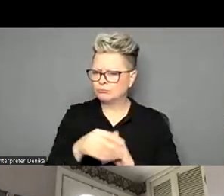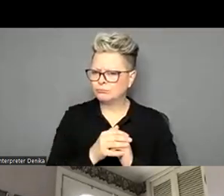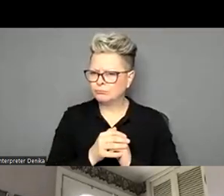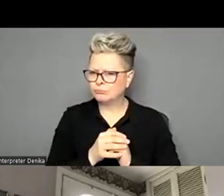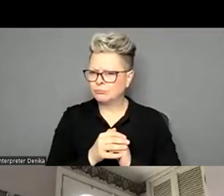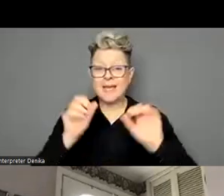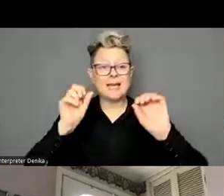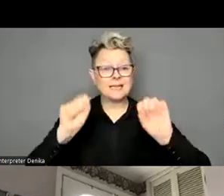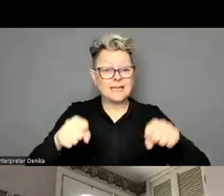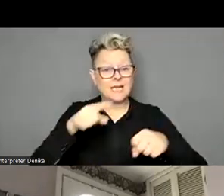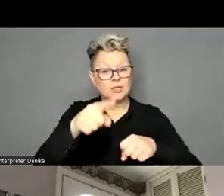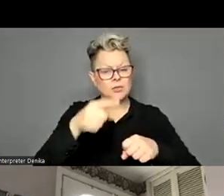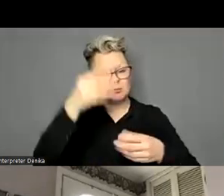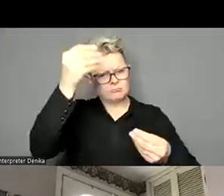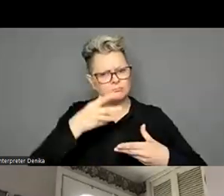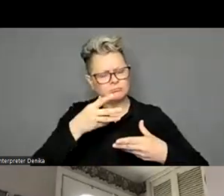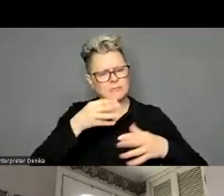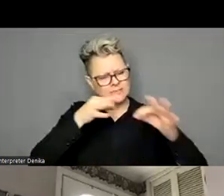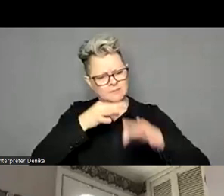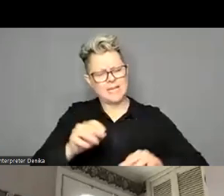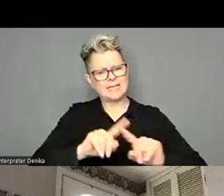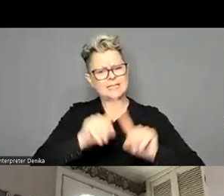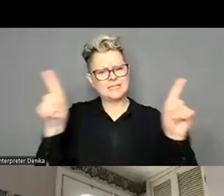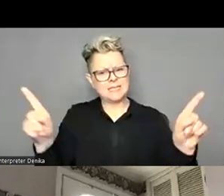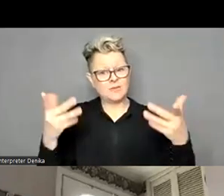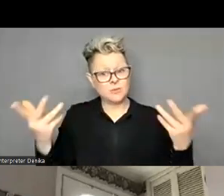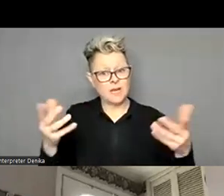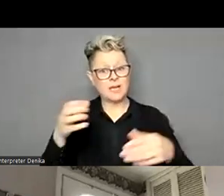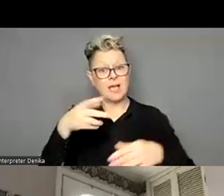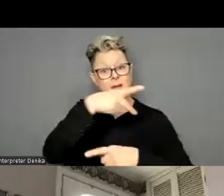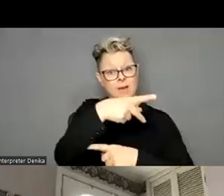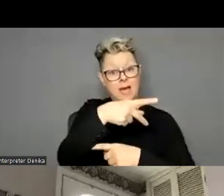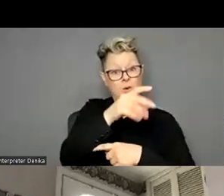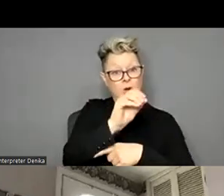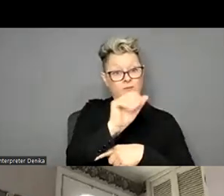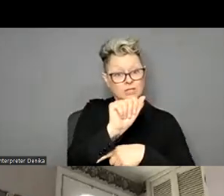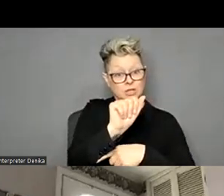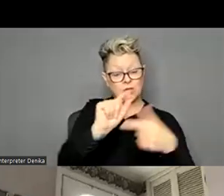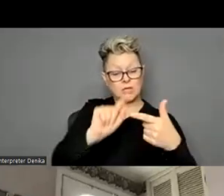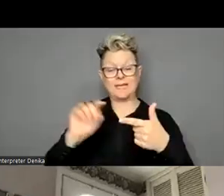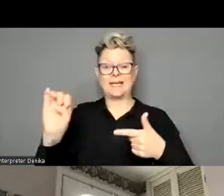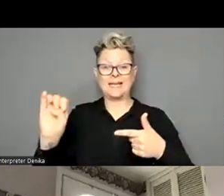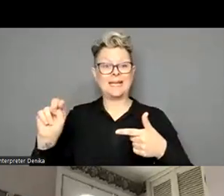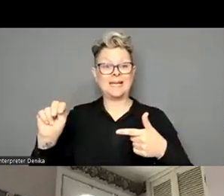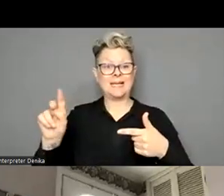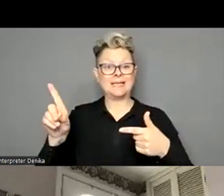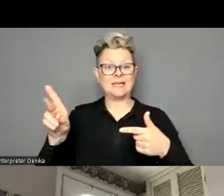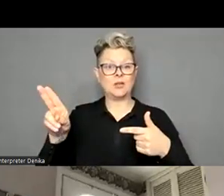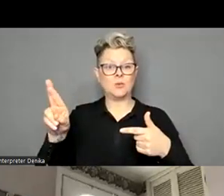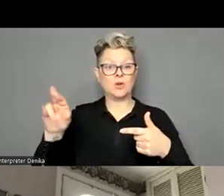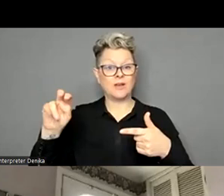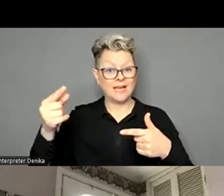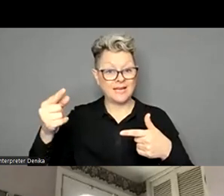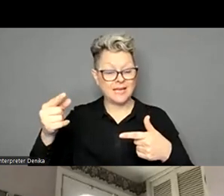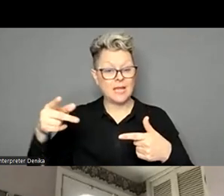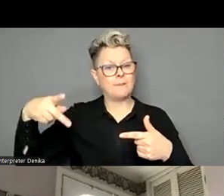can you highlight the difference between a power of attorney and an enduring power of attorney? Sure,